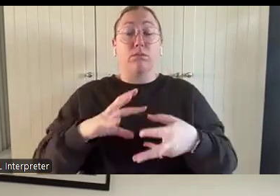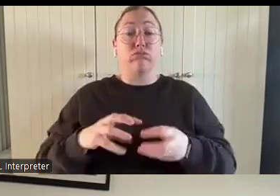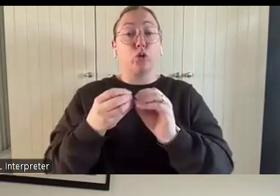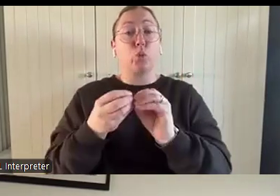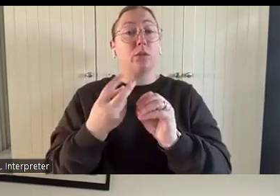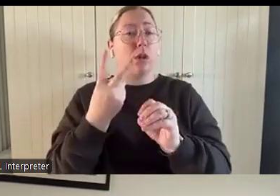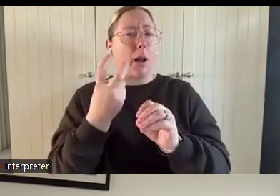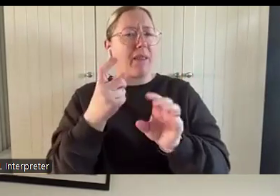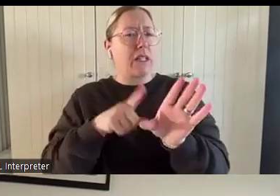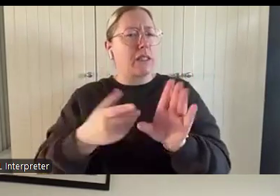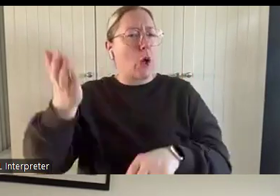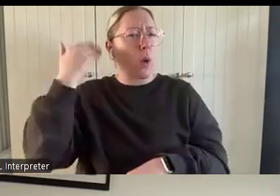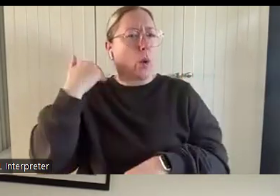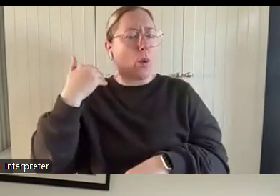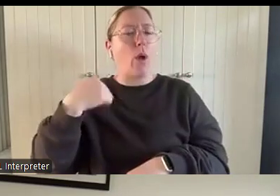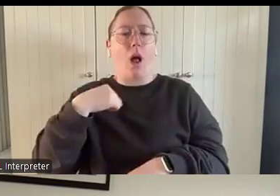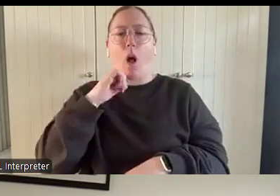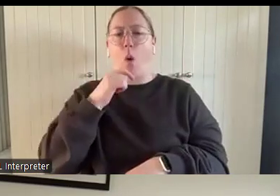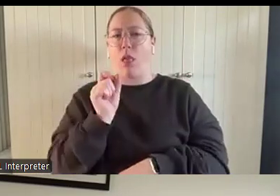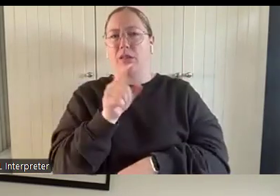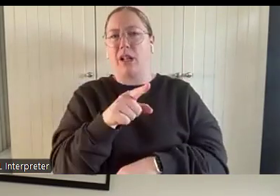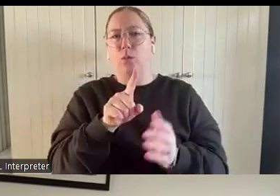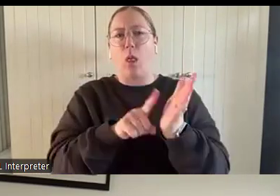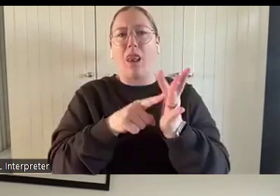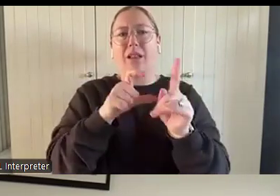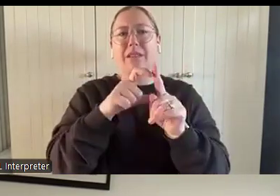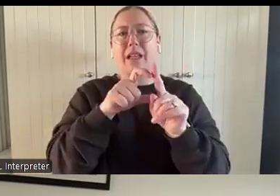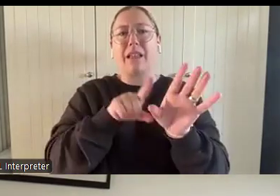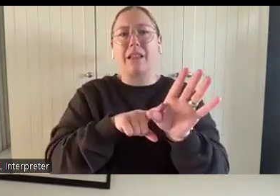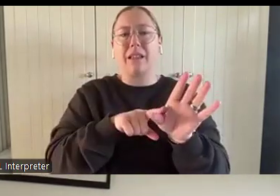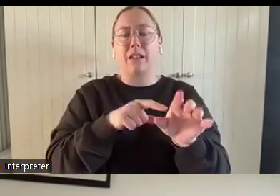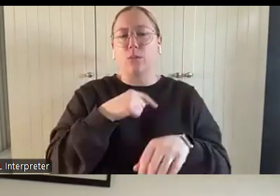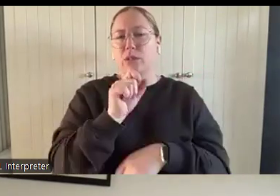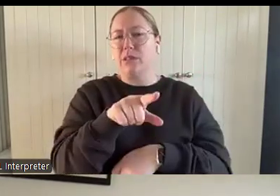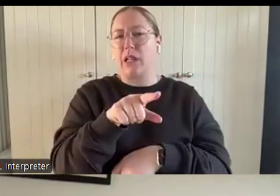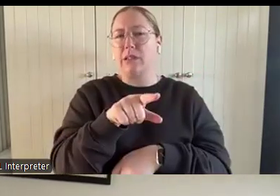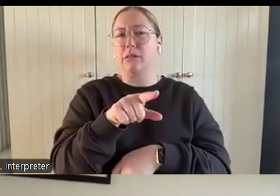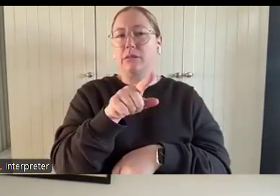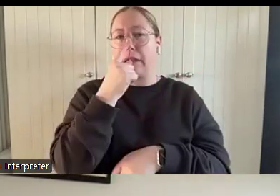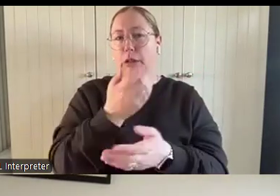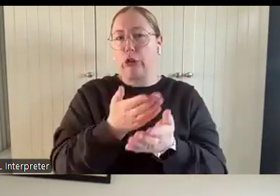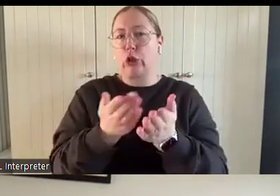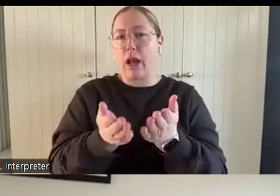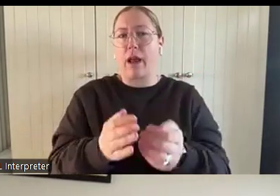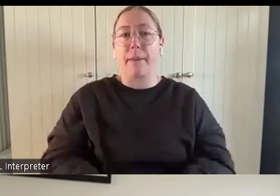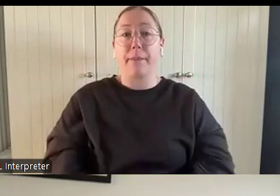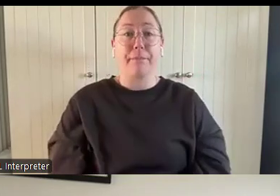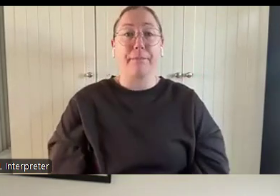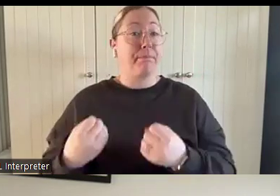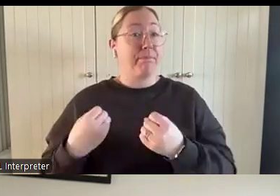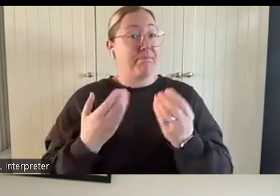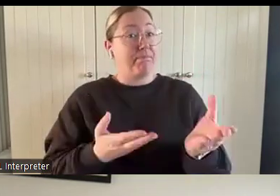a bit more details on the way that we work, I think that there's plenty of information there. But I'll hand it back to Liddy.